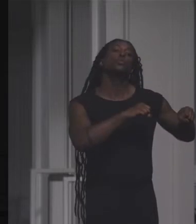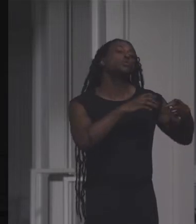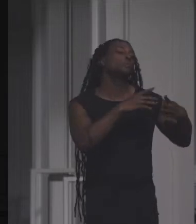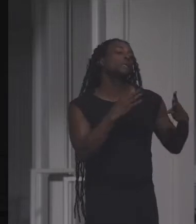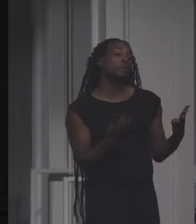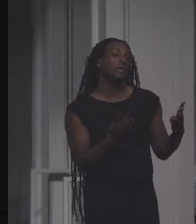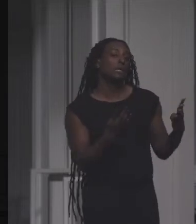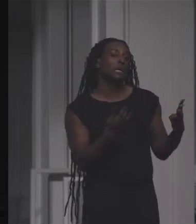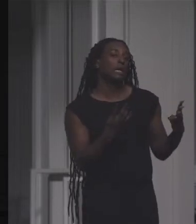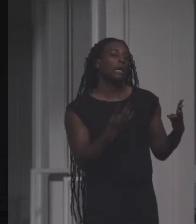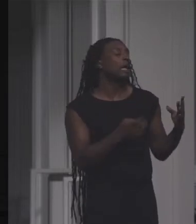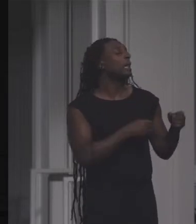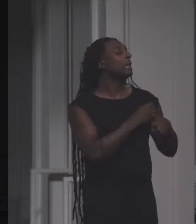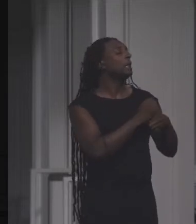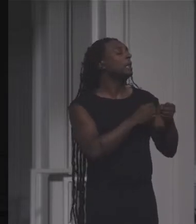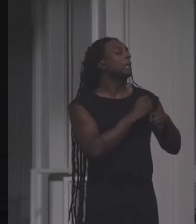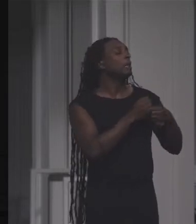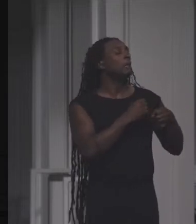years passed.